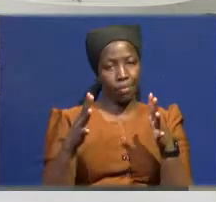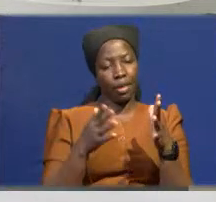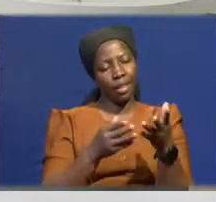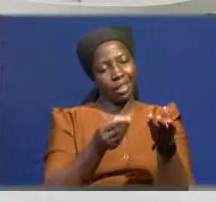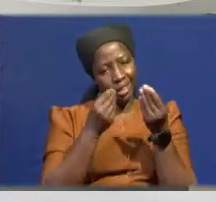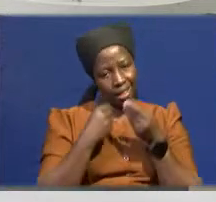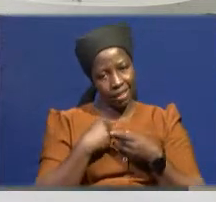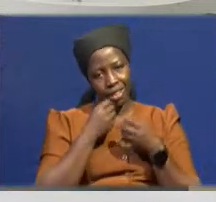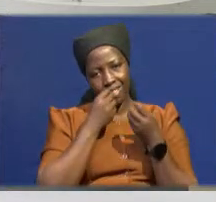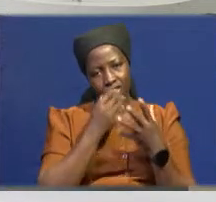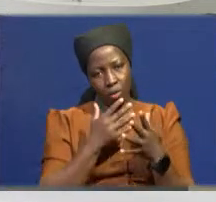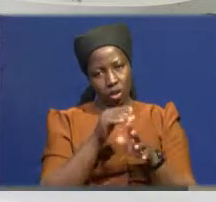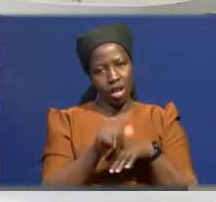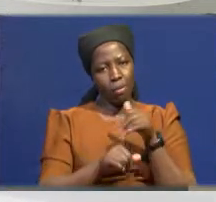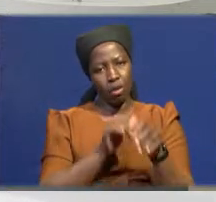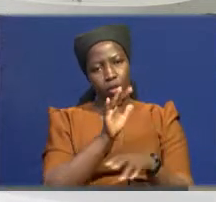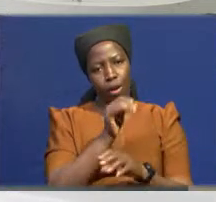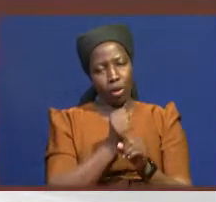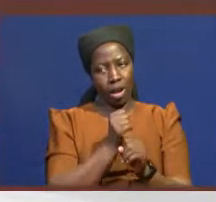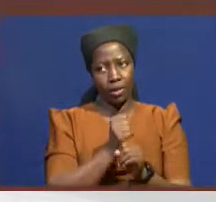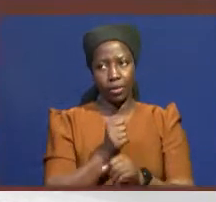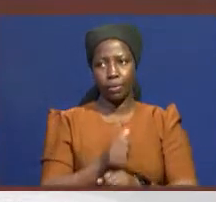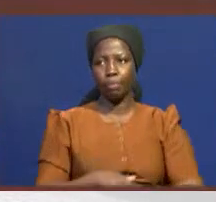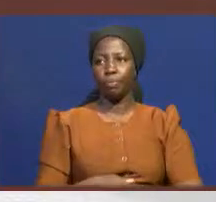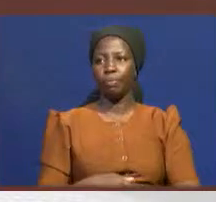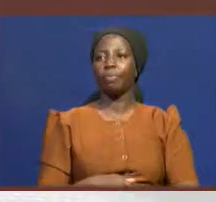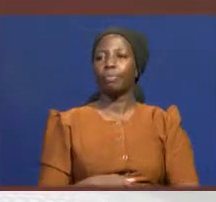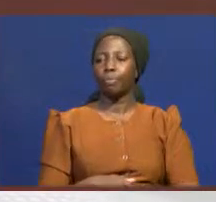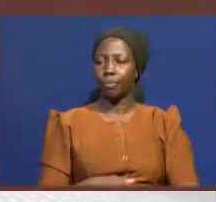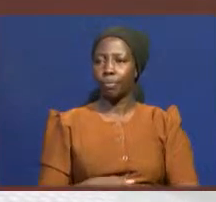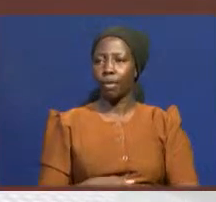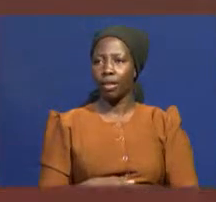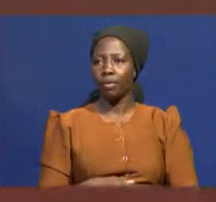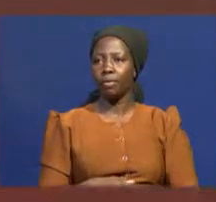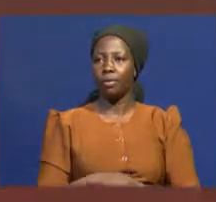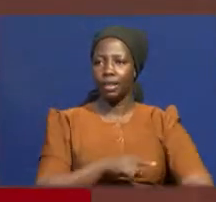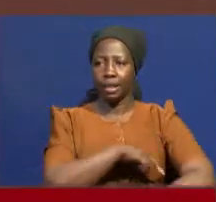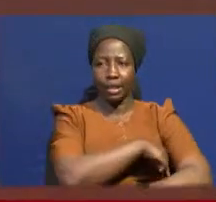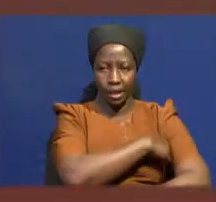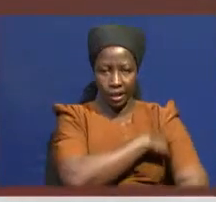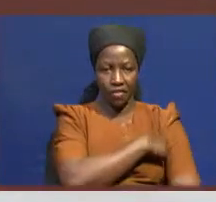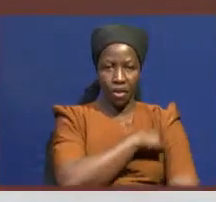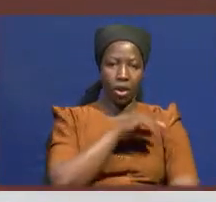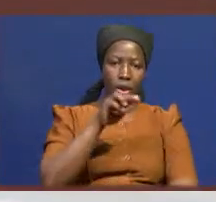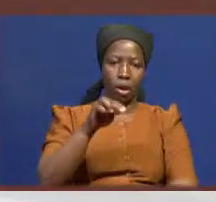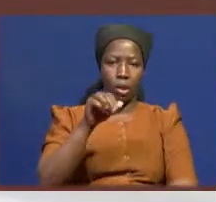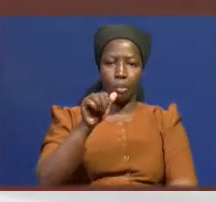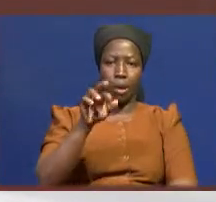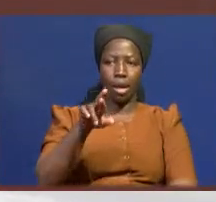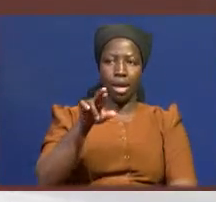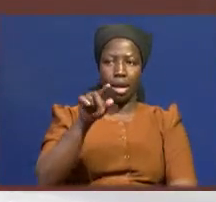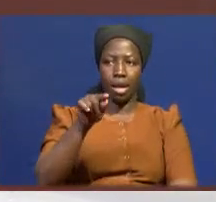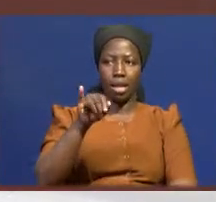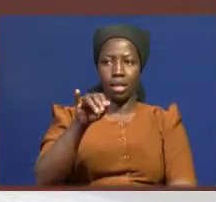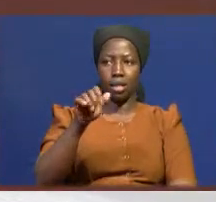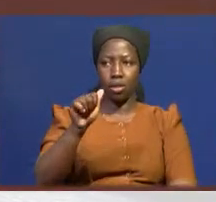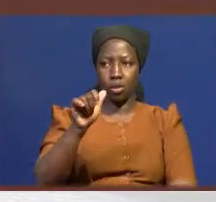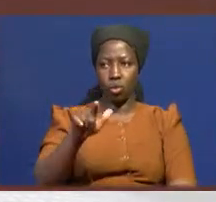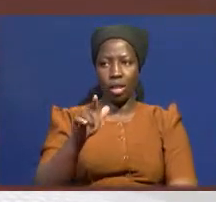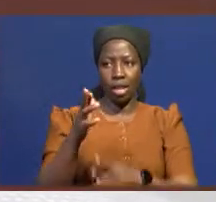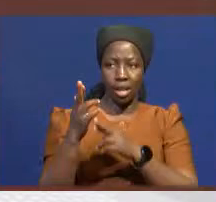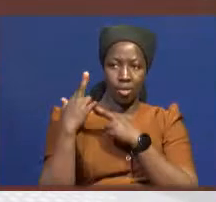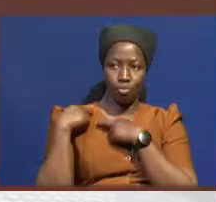us a background of your role. Okay, well, so the Chief Marshal is responsible for about 700